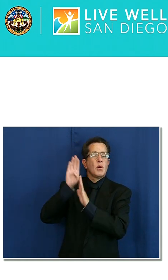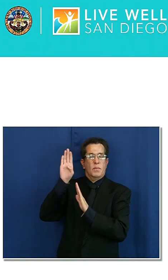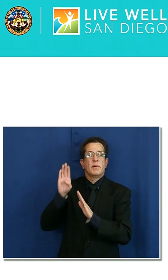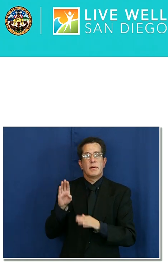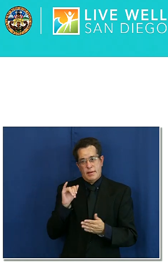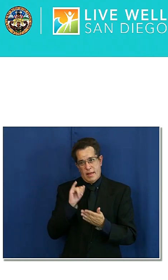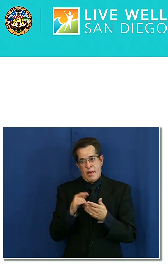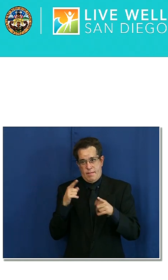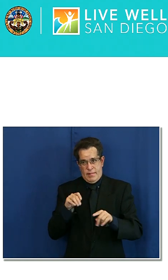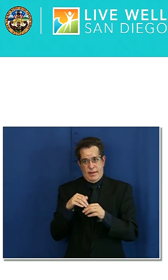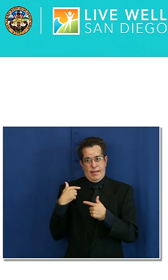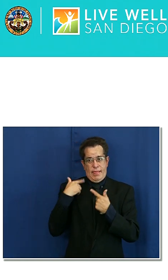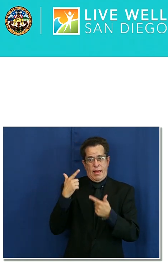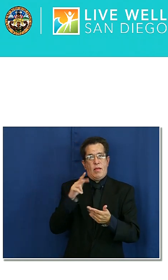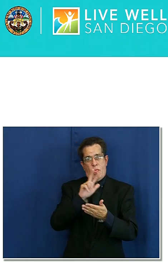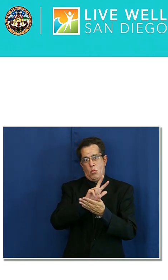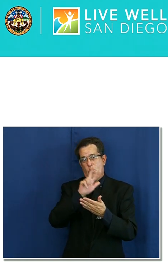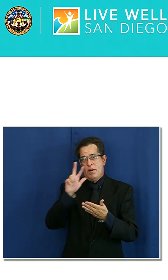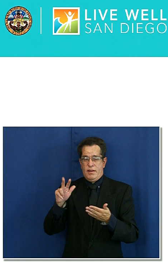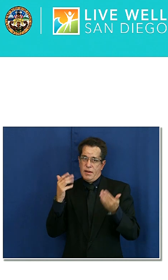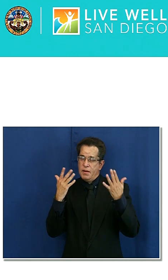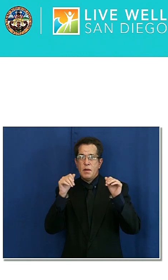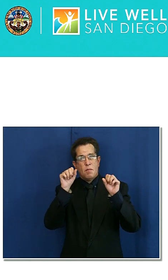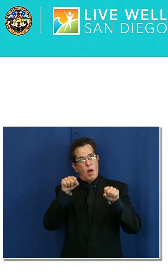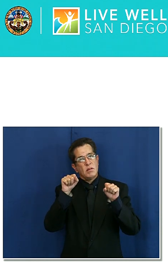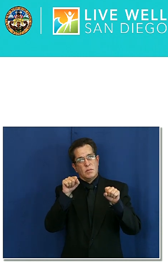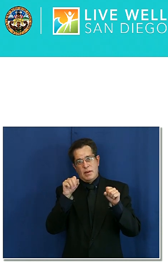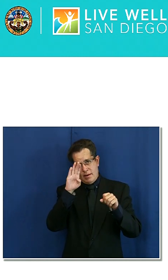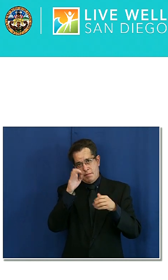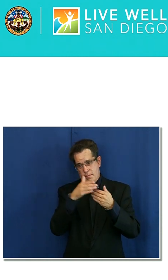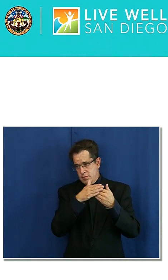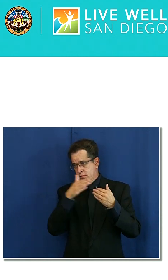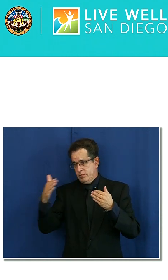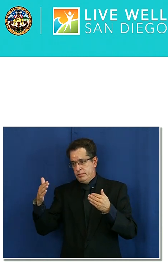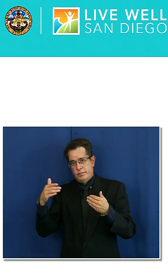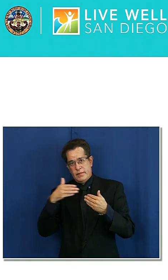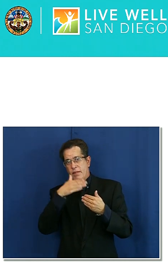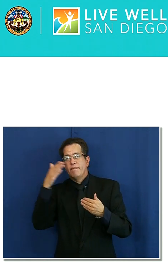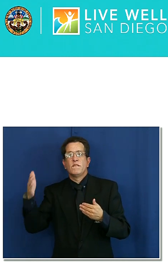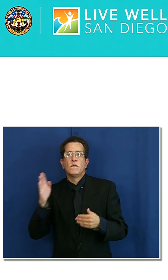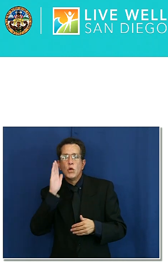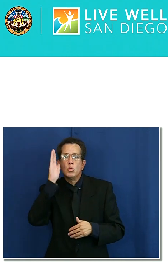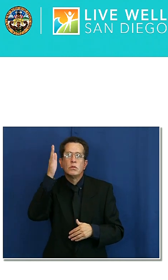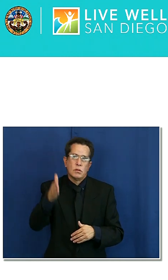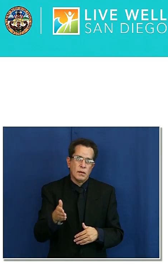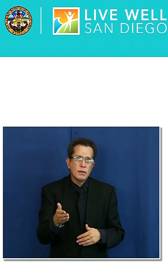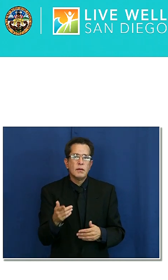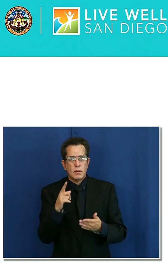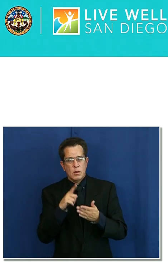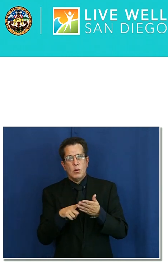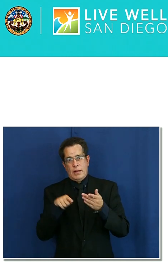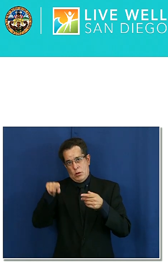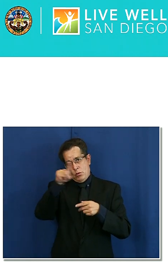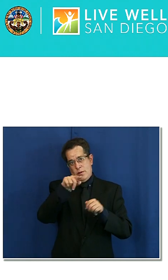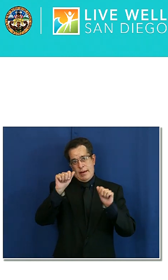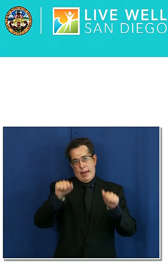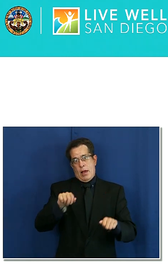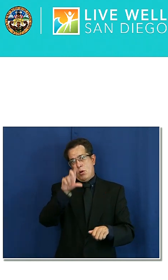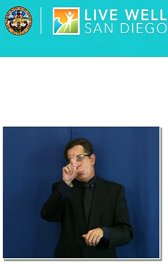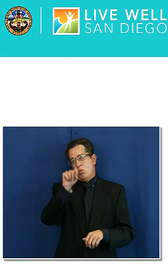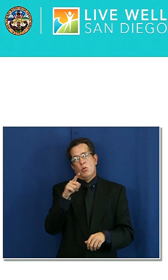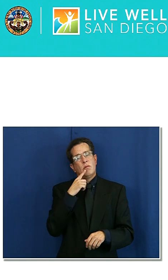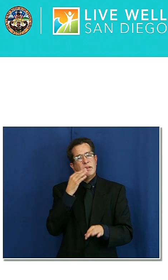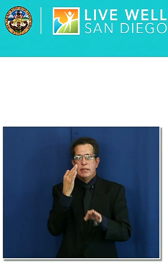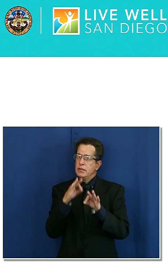that's what's contributed in the last 3 weeks, and may continue to contribute in the next weeks ahead. So what can people do about it? Again, it's the